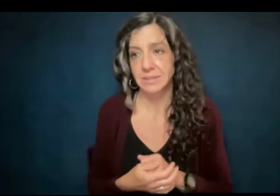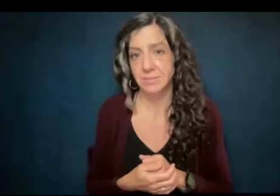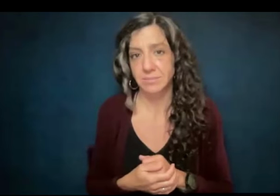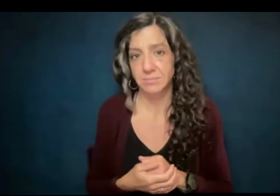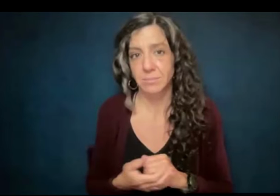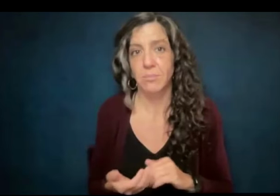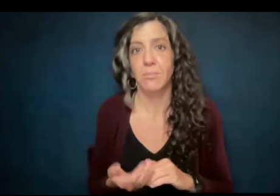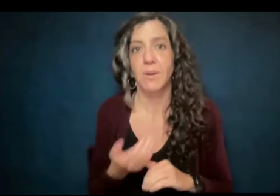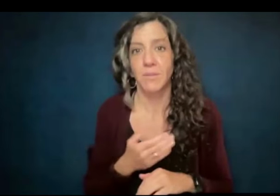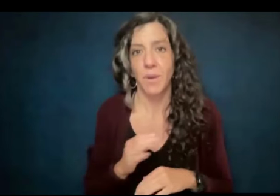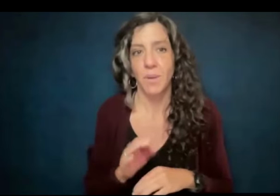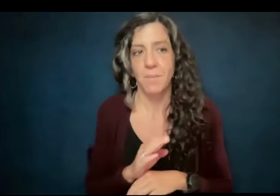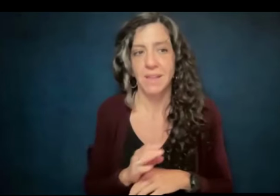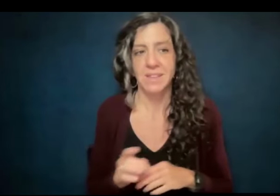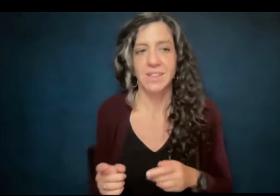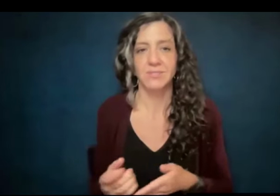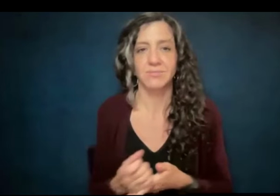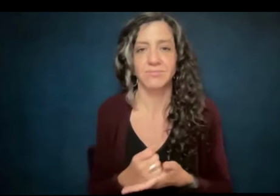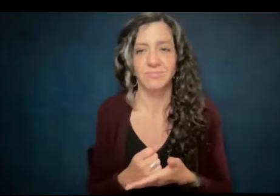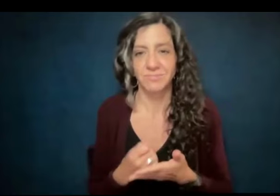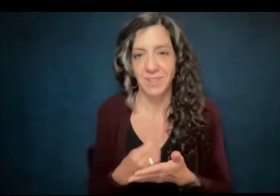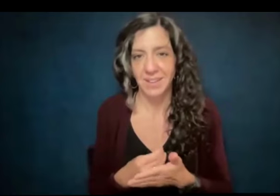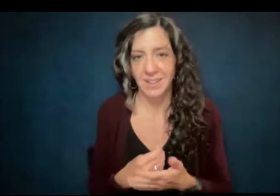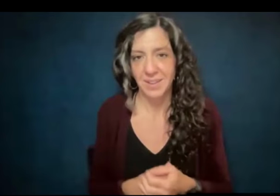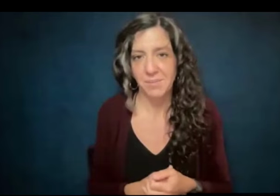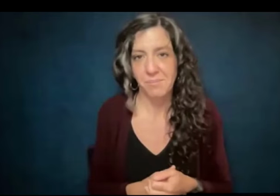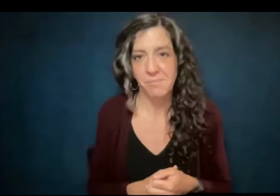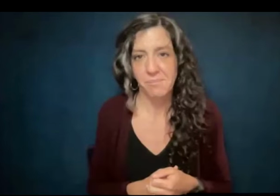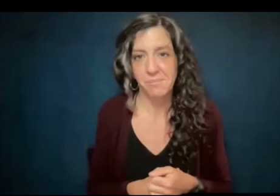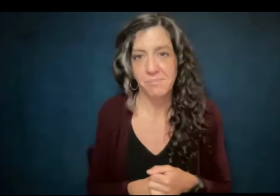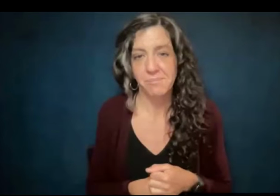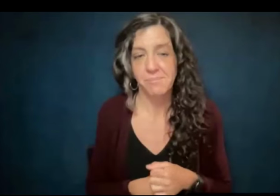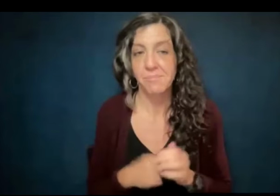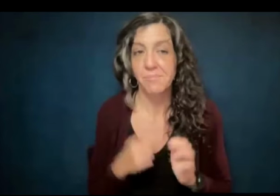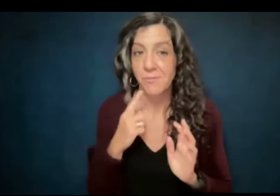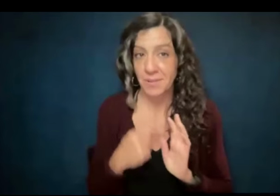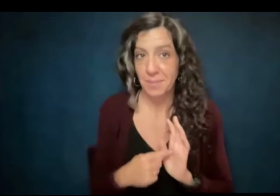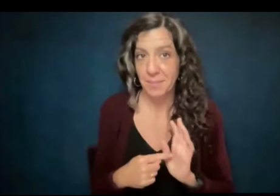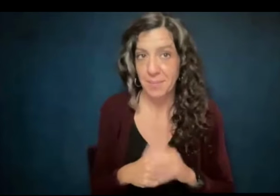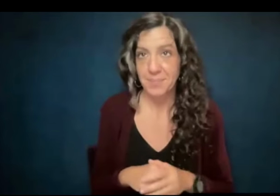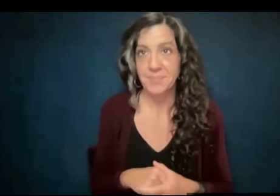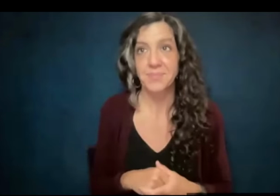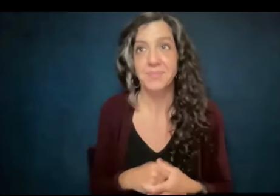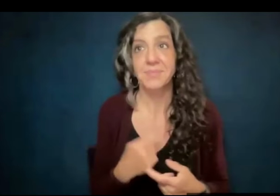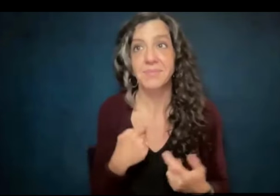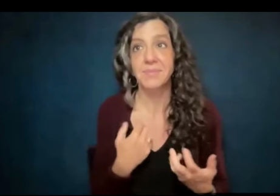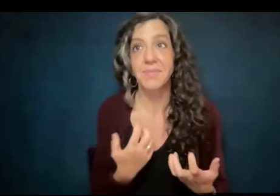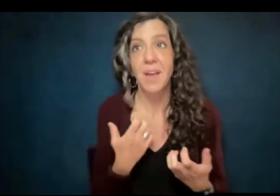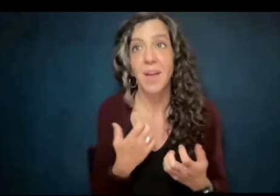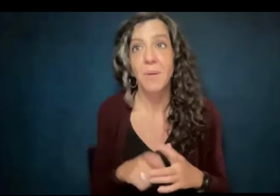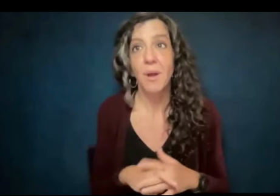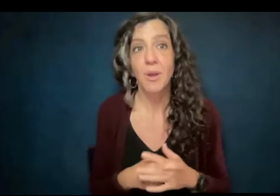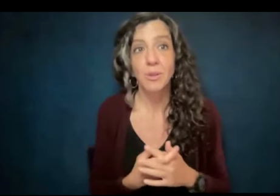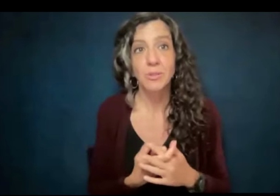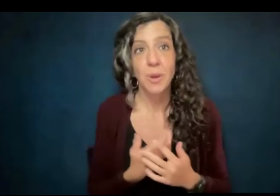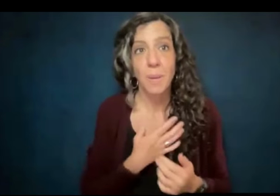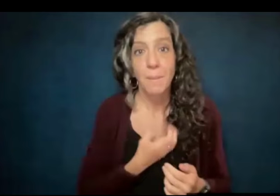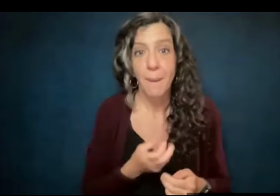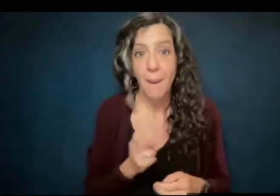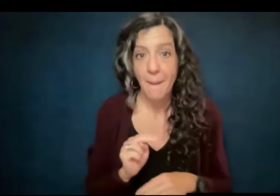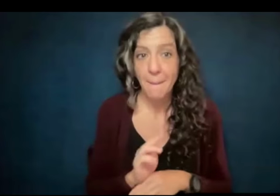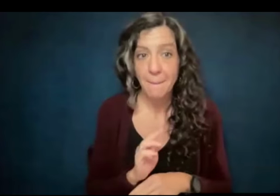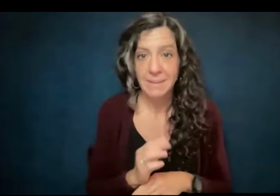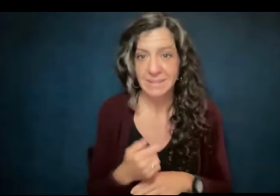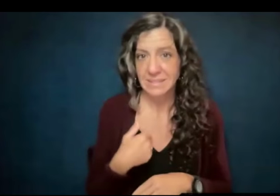their business starts to turn a profit. So for example, if I wanted to start a business and I were on